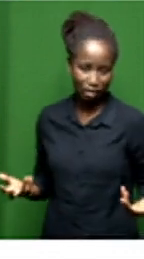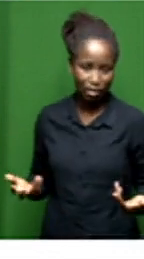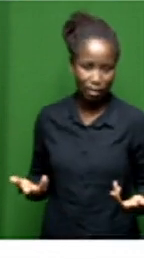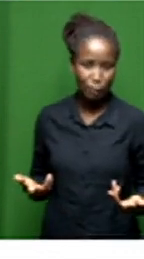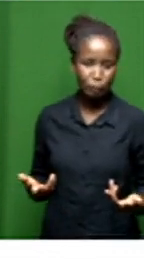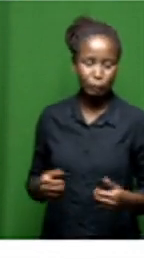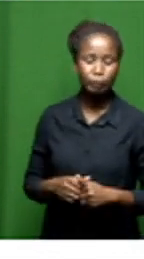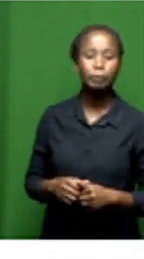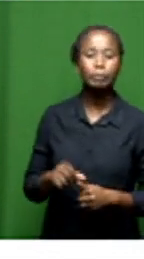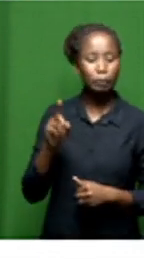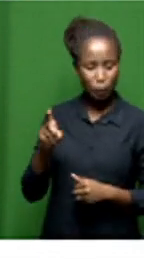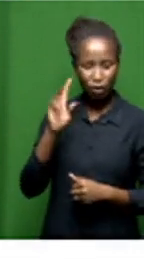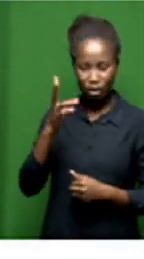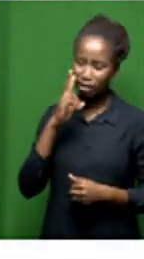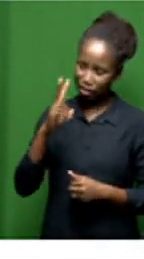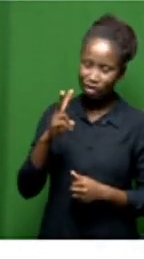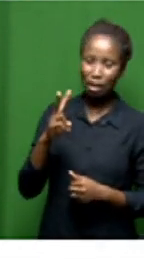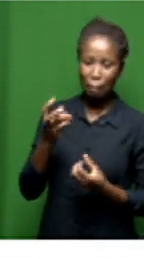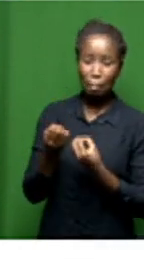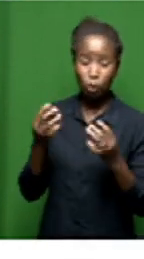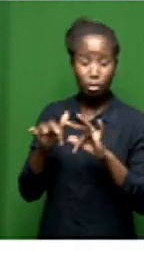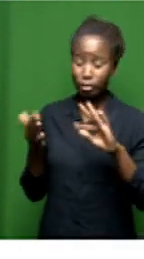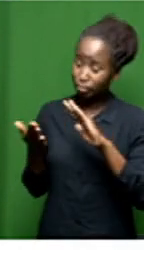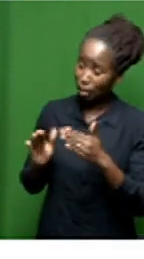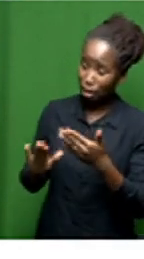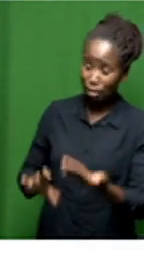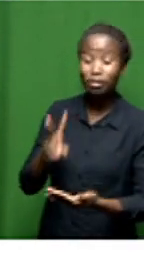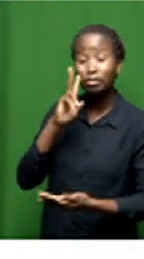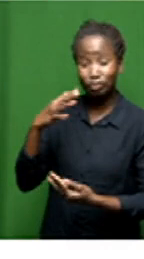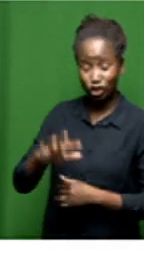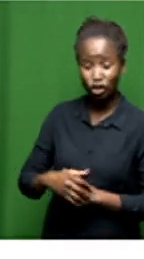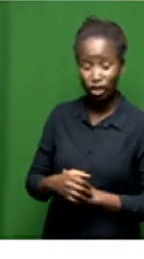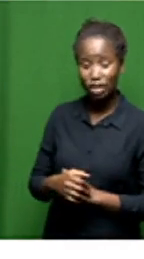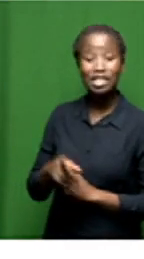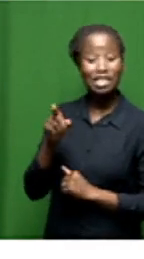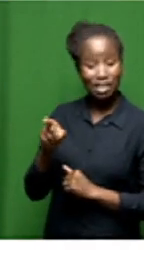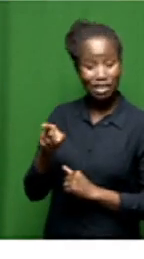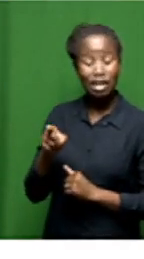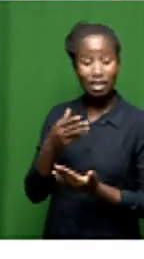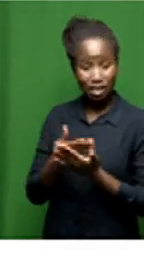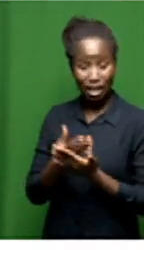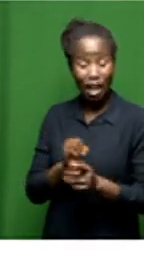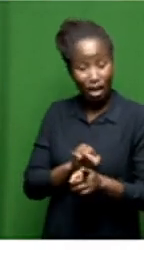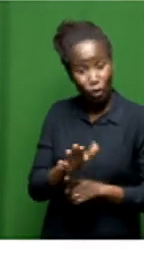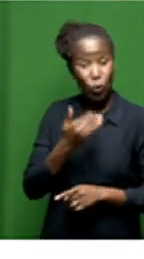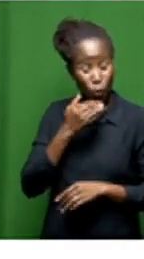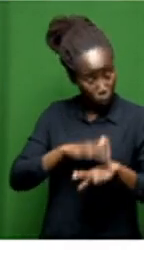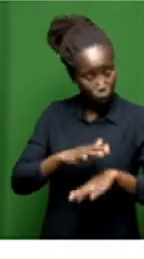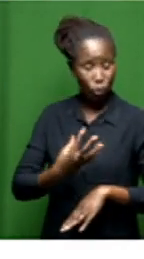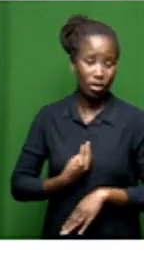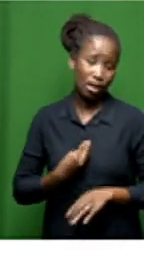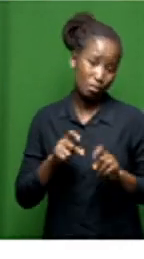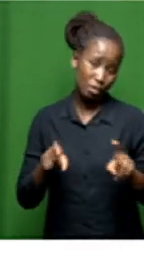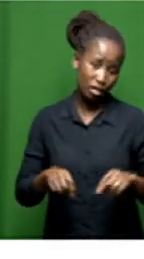always considered to be. We have seen fatalities, and we're seeing fatalities as the new mutants show affinity to young people. So I think there are